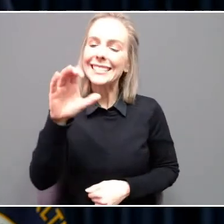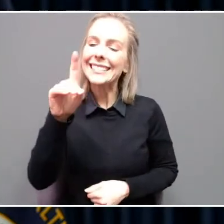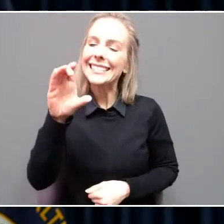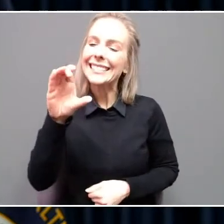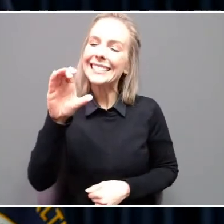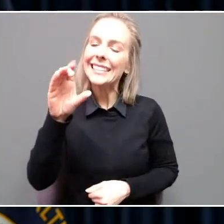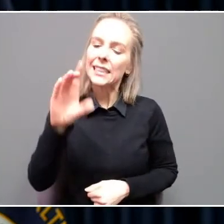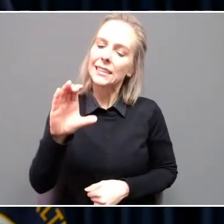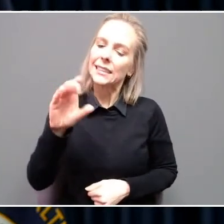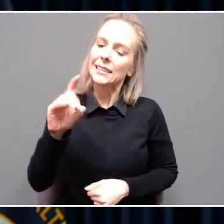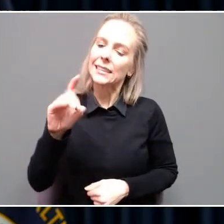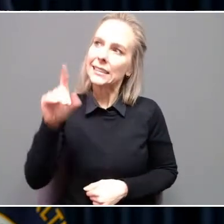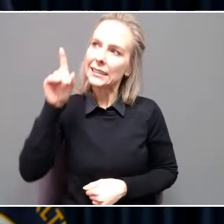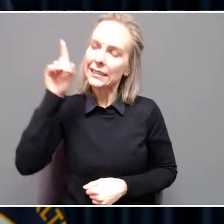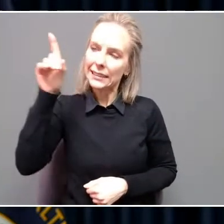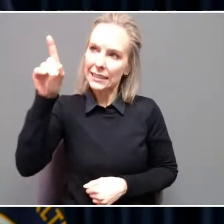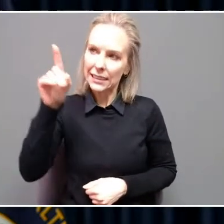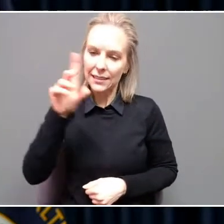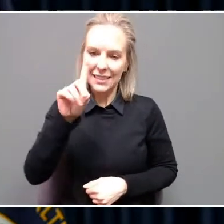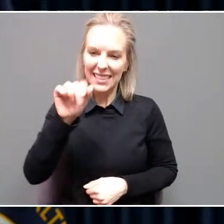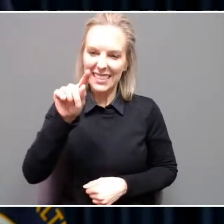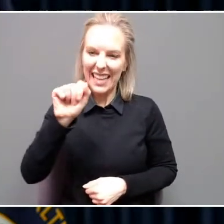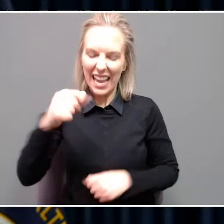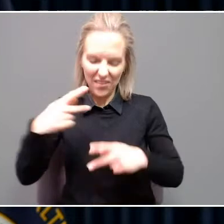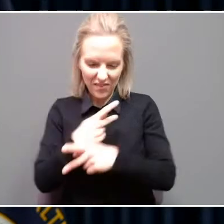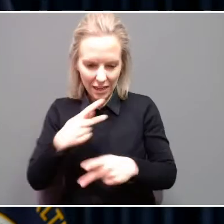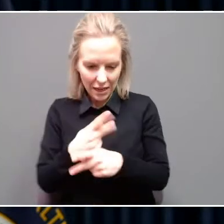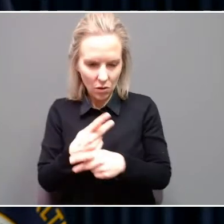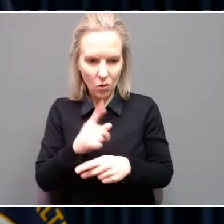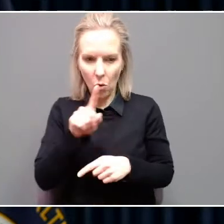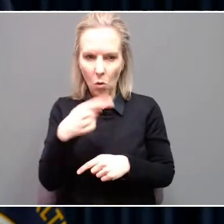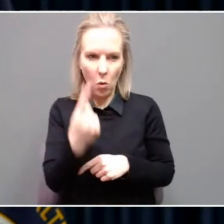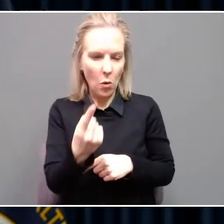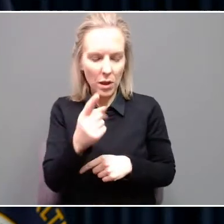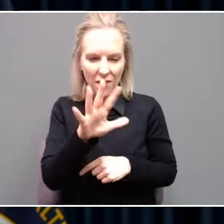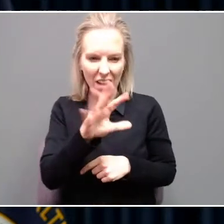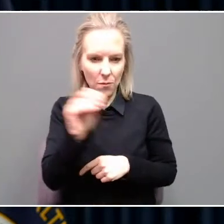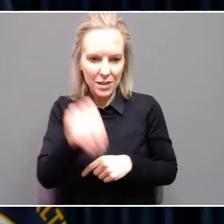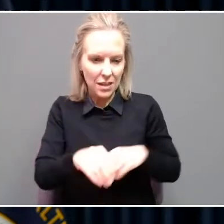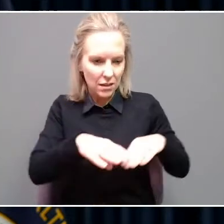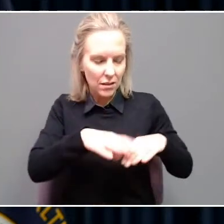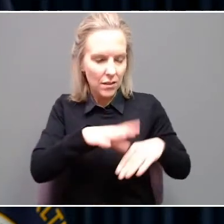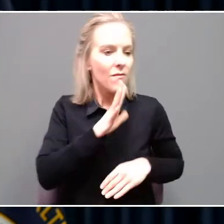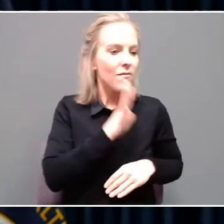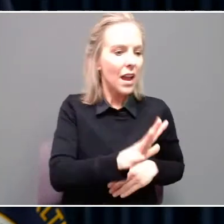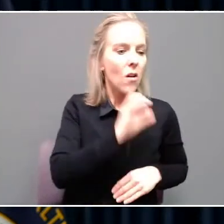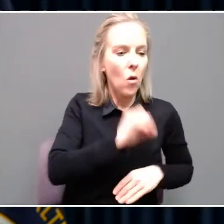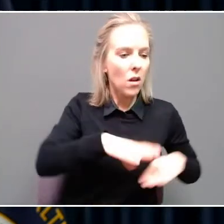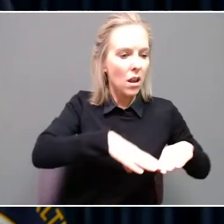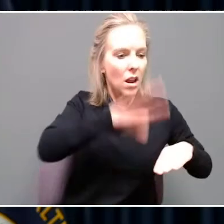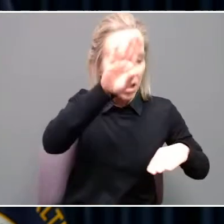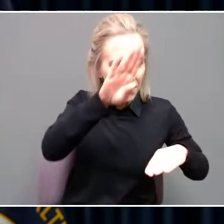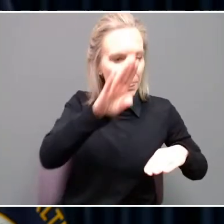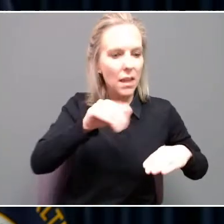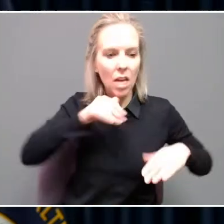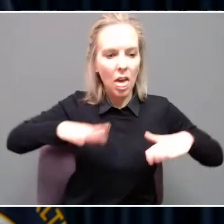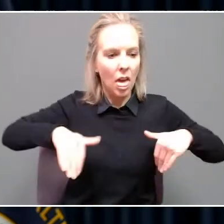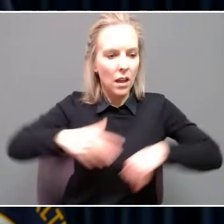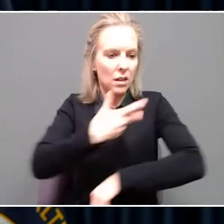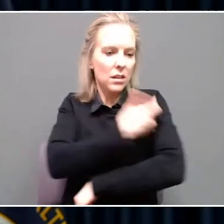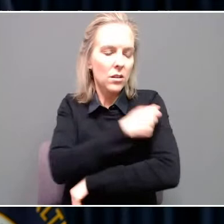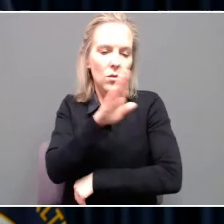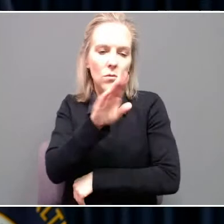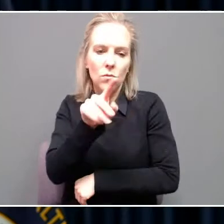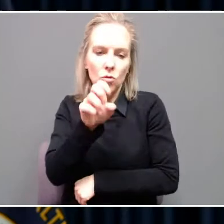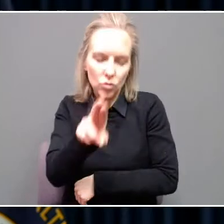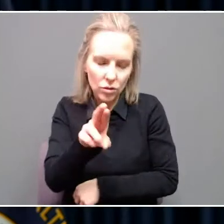Kentuckians 5 years or older have gotten the new booster. We believe the new booster is safe and effective, and that it